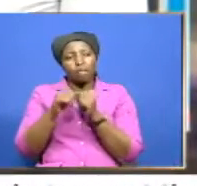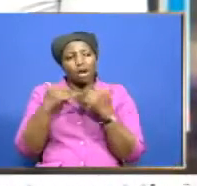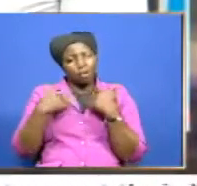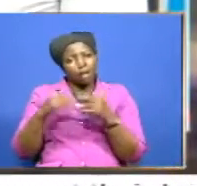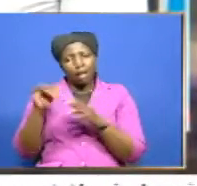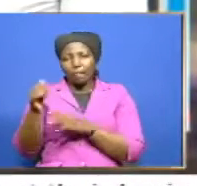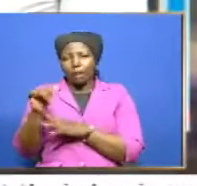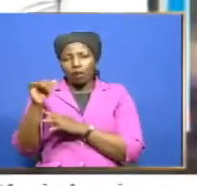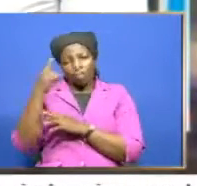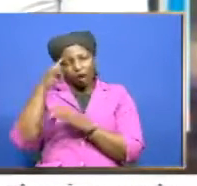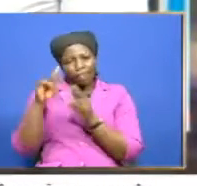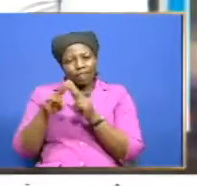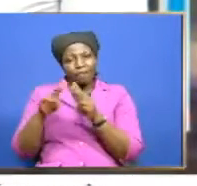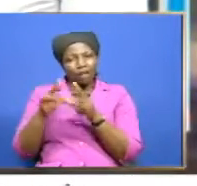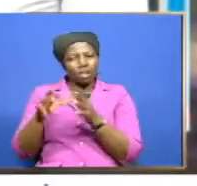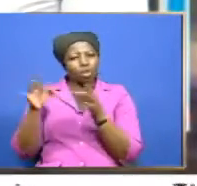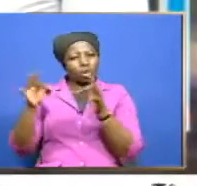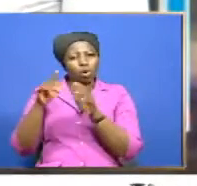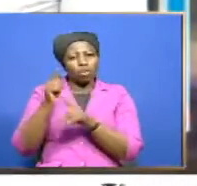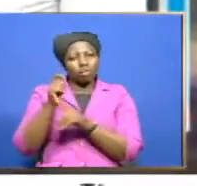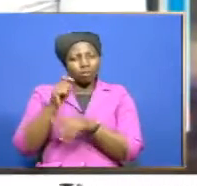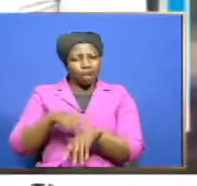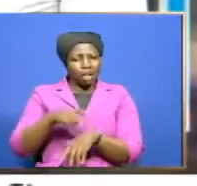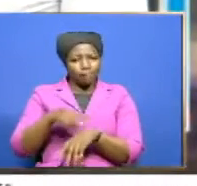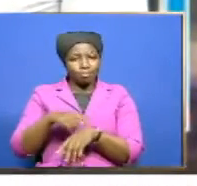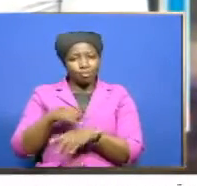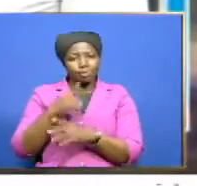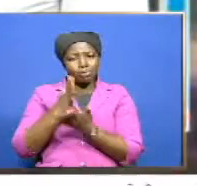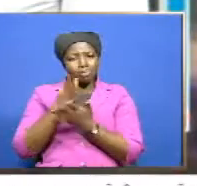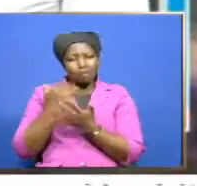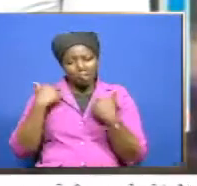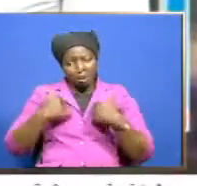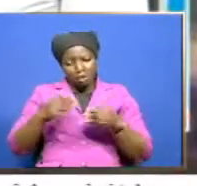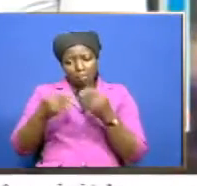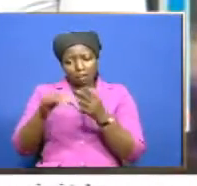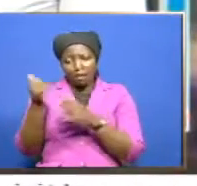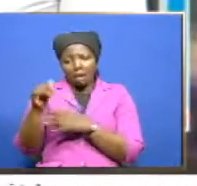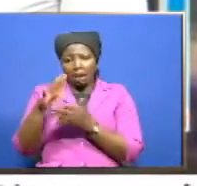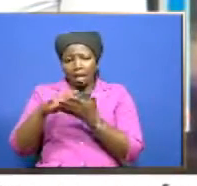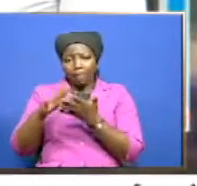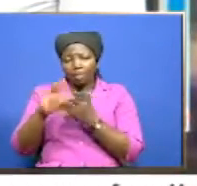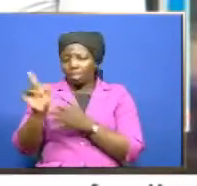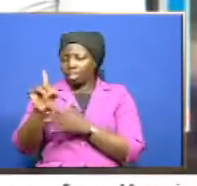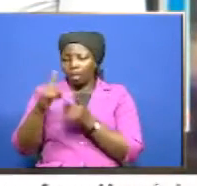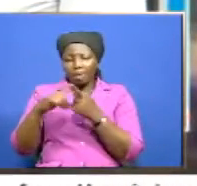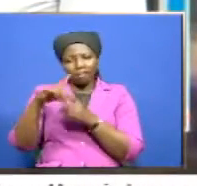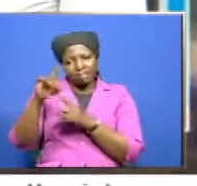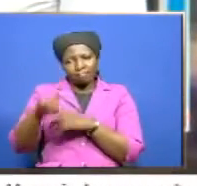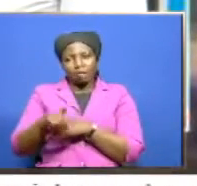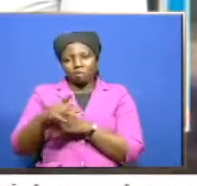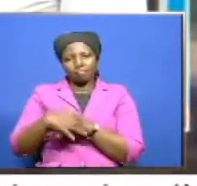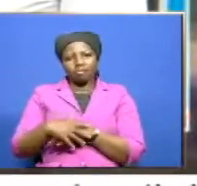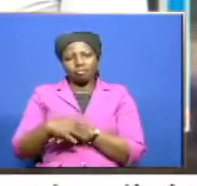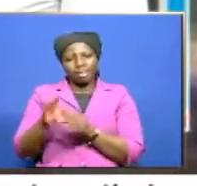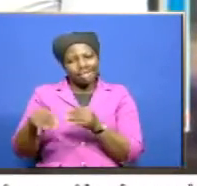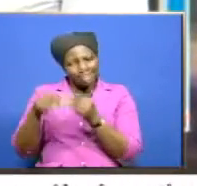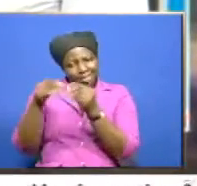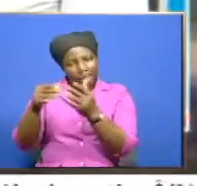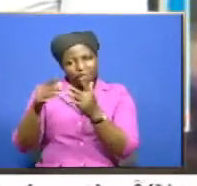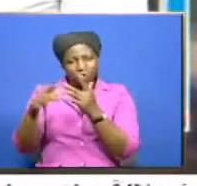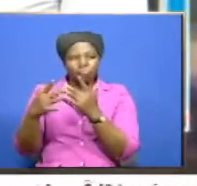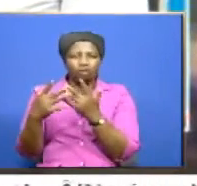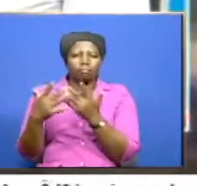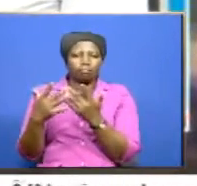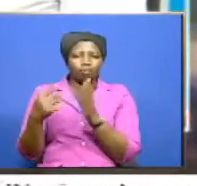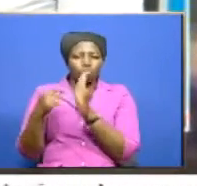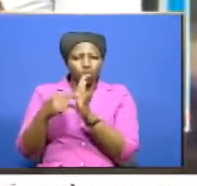very long time. Mm-hmm. And despite the fact that I'm not giving any excuses, but I think we have to just give credit where it's due. You know, Oilers, you know, they got